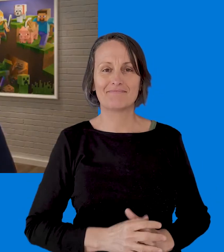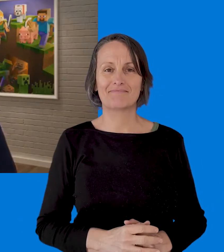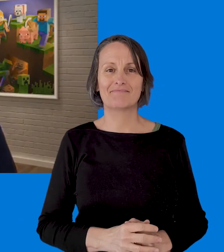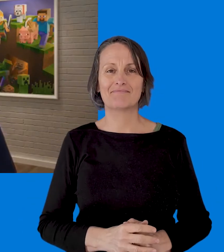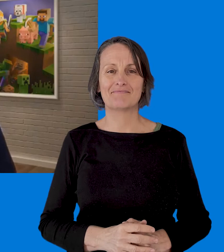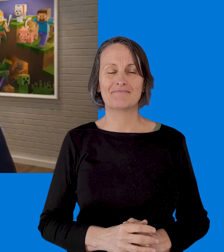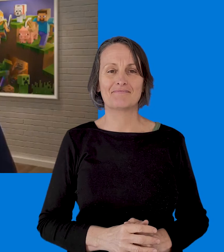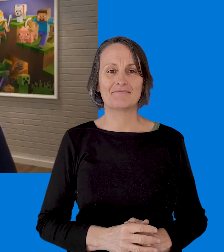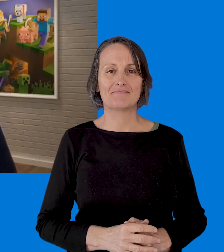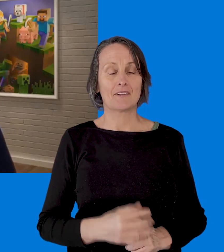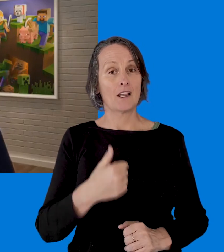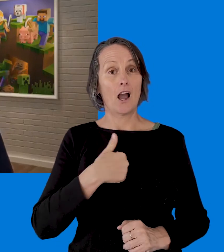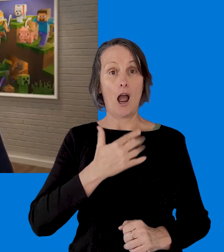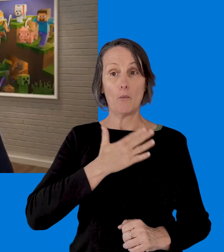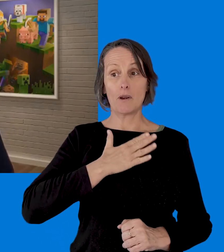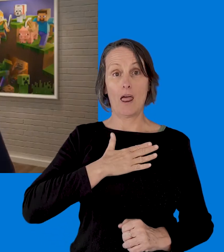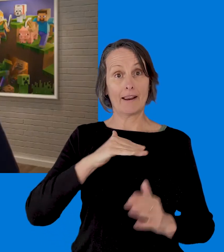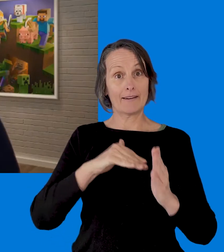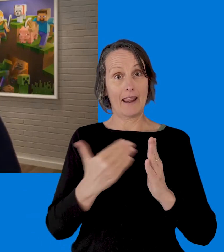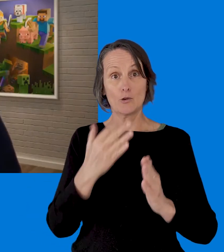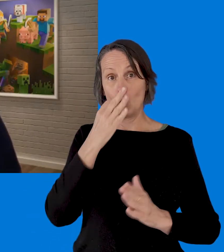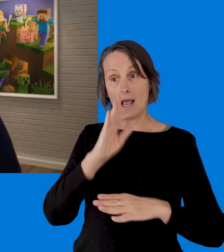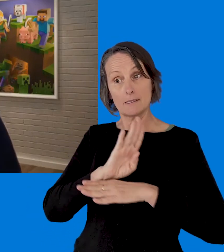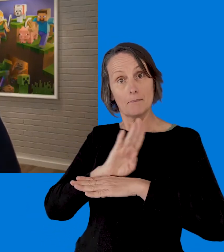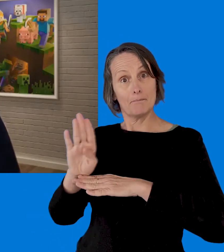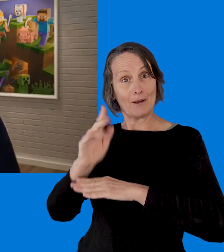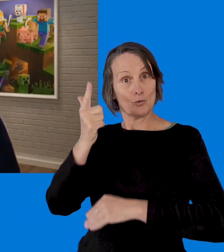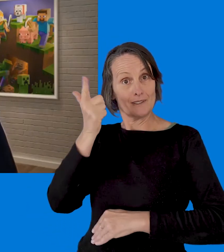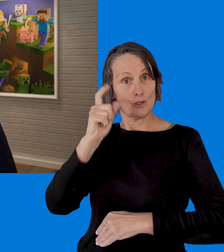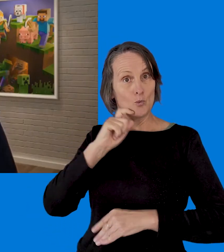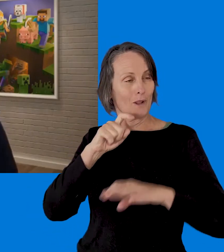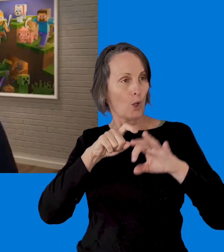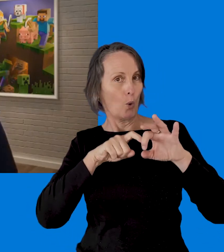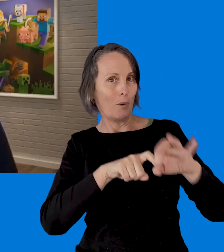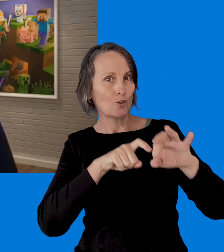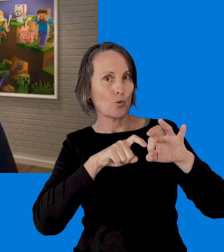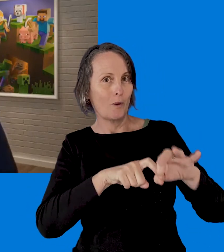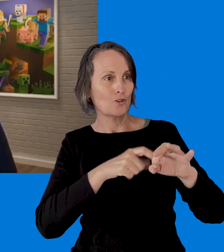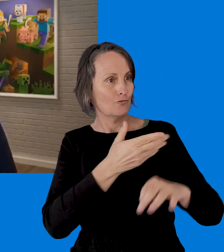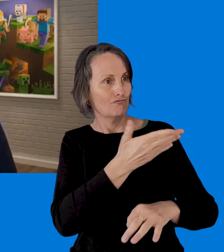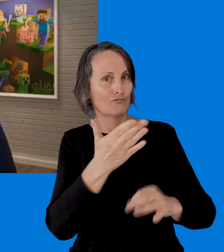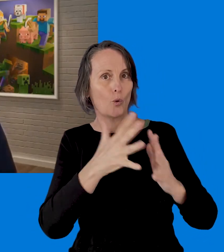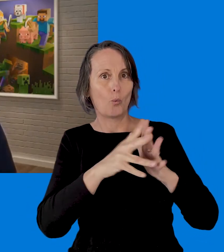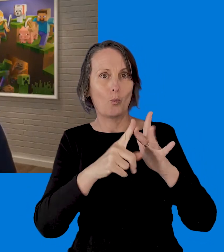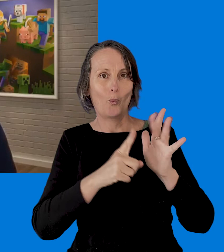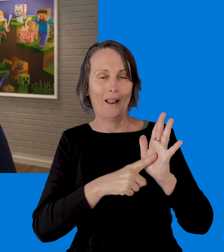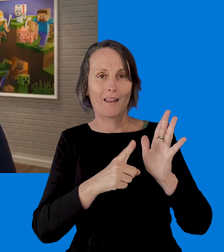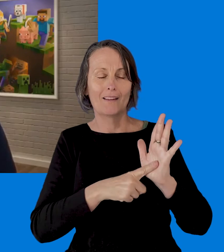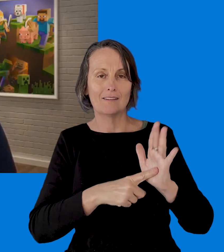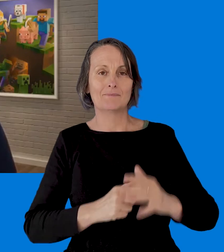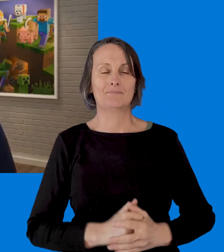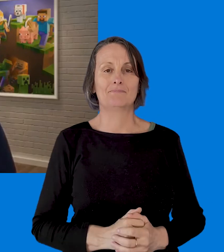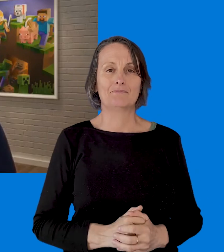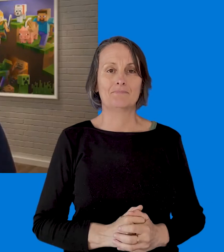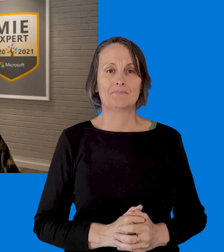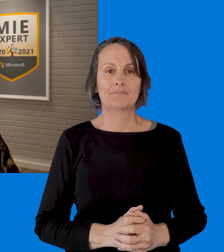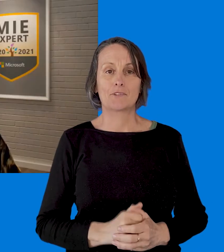our panel of teachers who are going to fire off questions to you right now. And our first question comes from